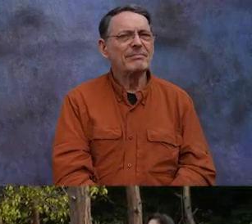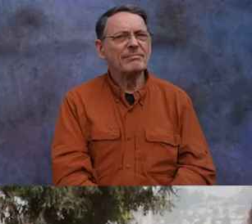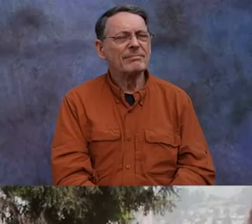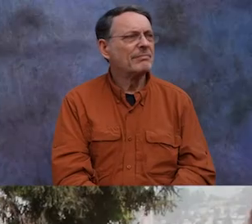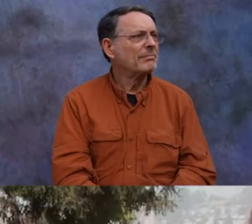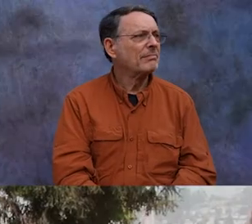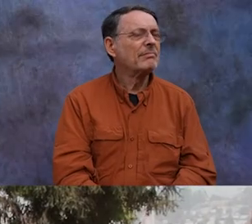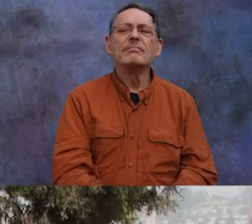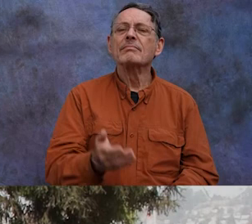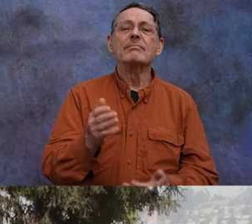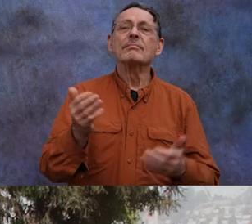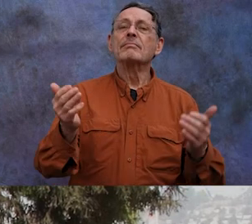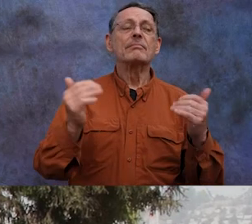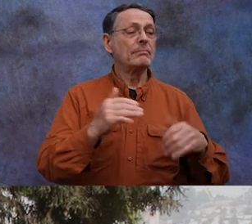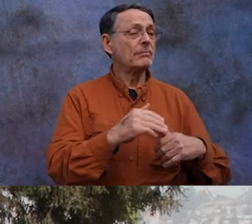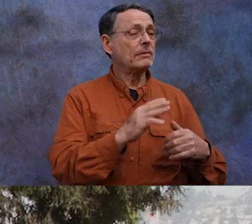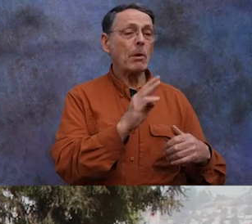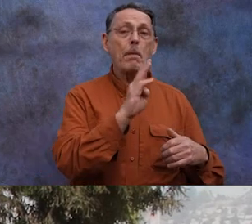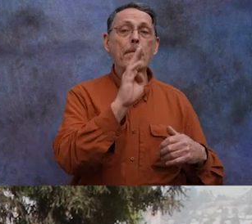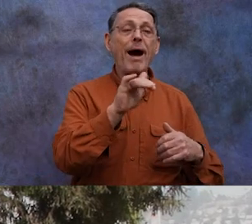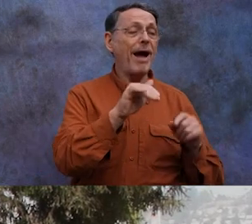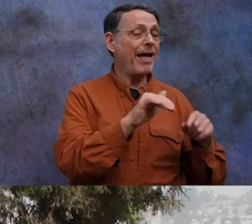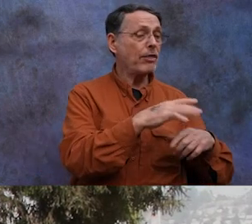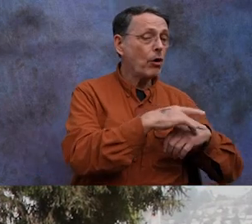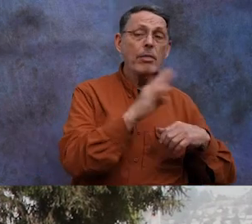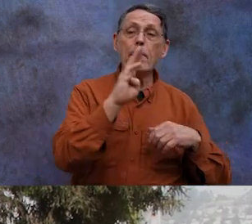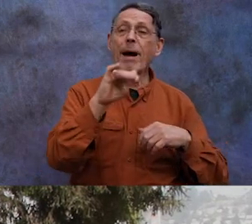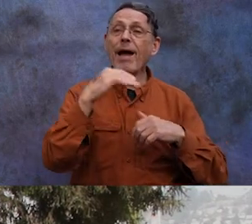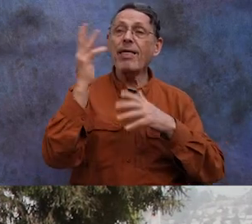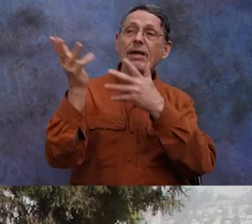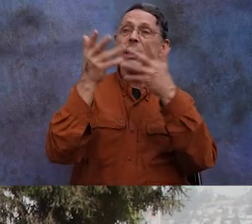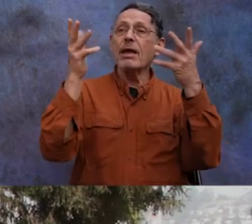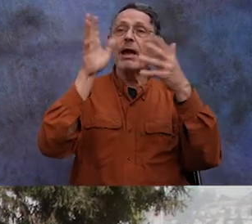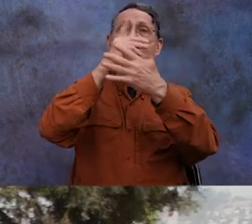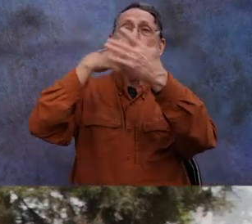by the air, which is her bridal breath,